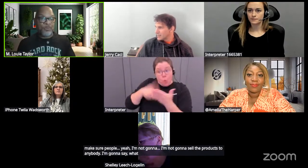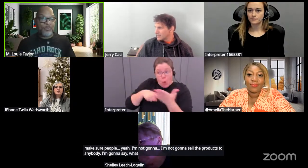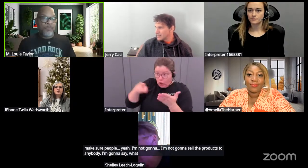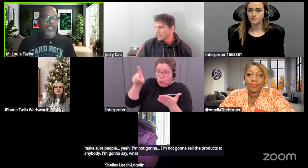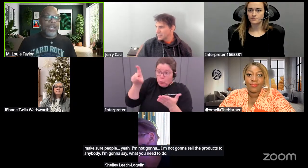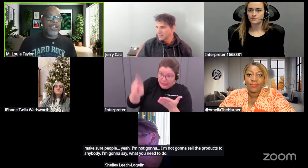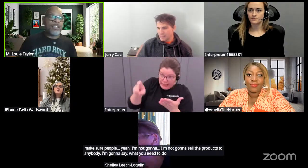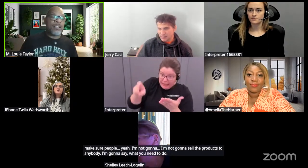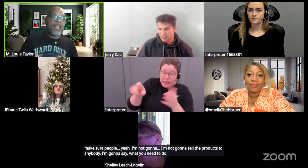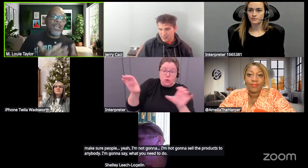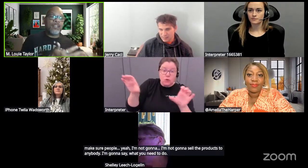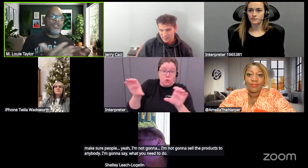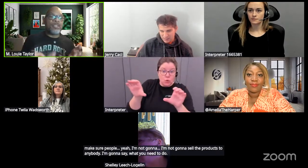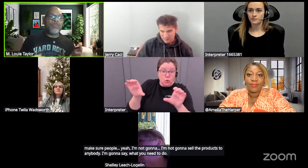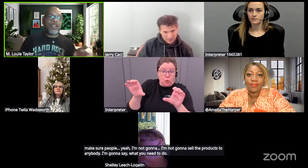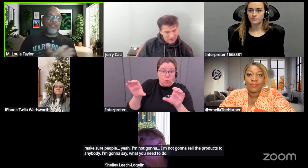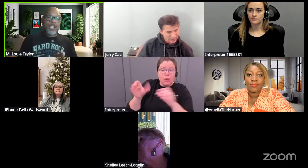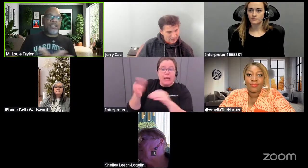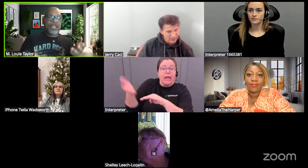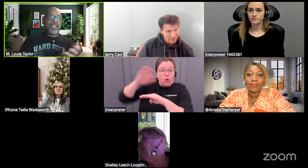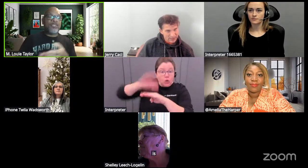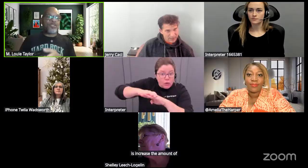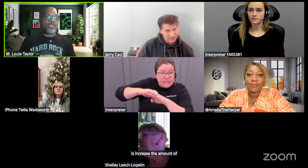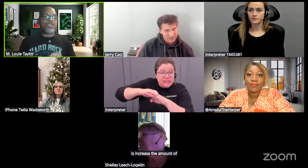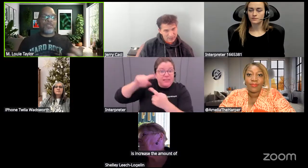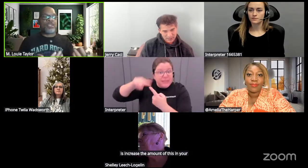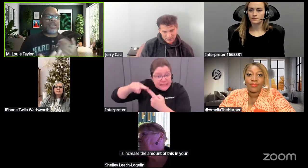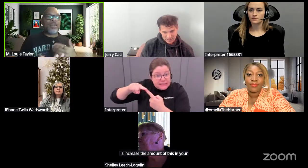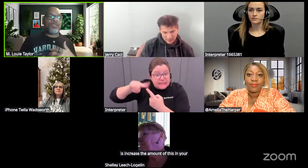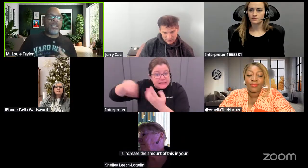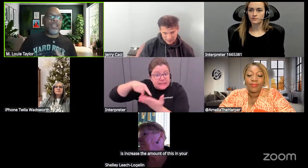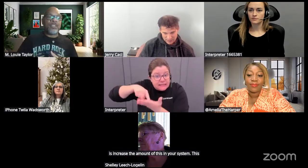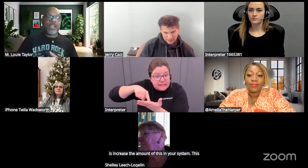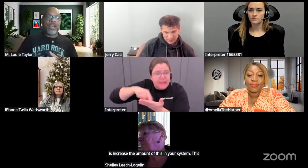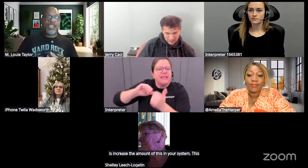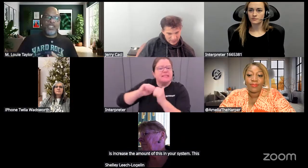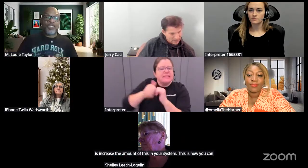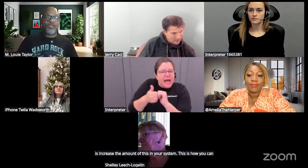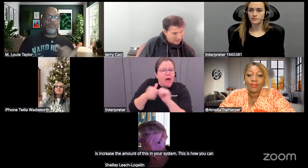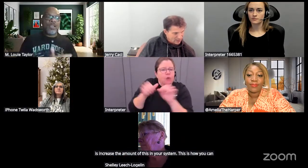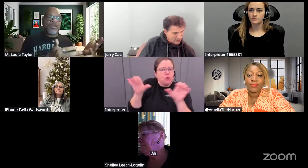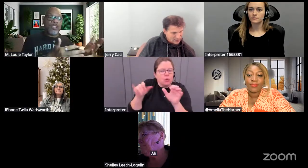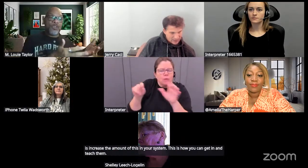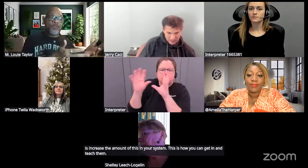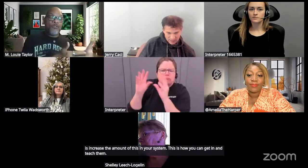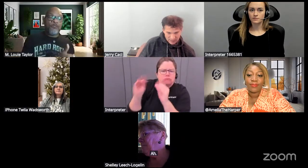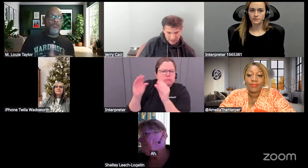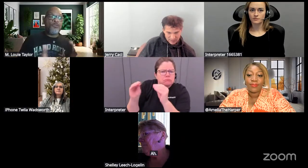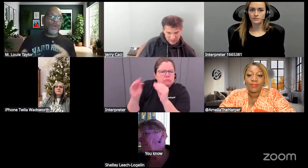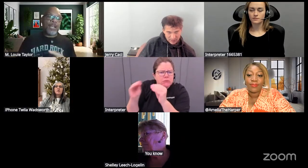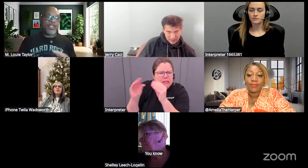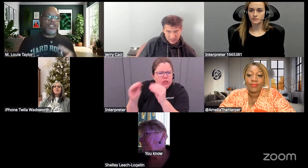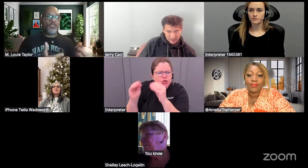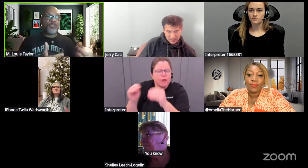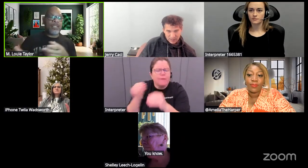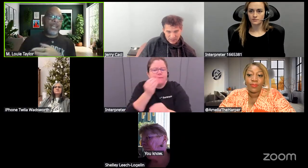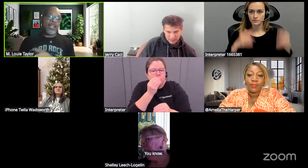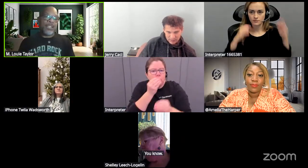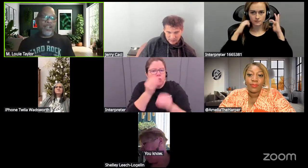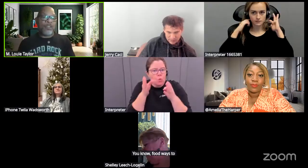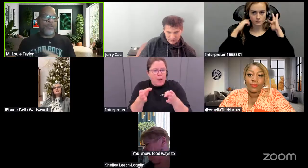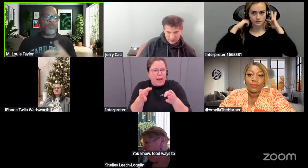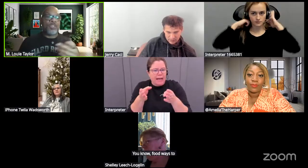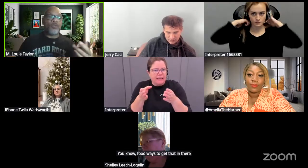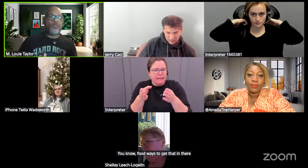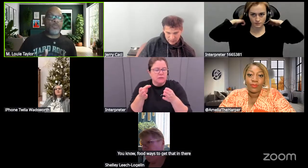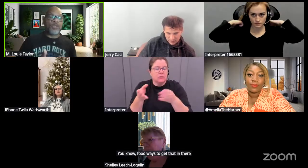do is increase the amount of this in your system. This is how you can get it, and, Ah. and teach them, food ways to get that in